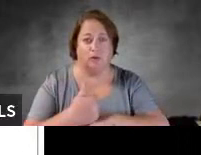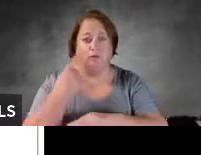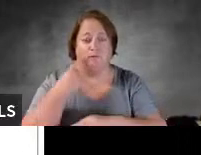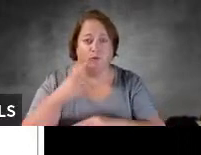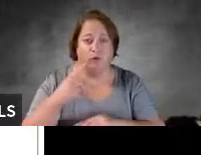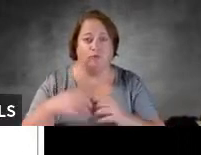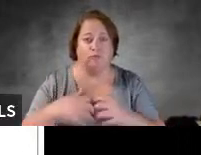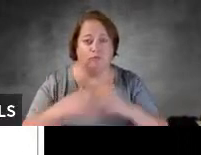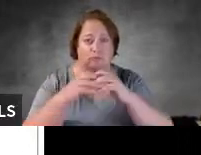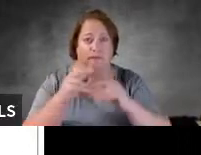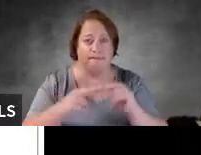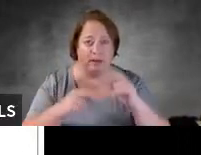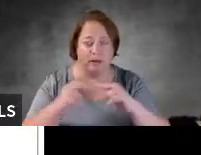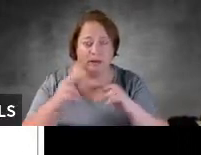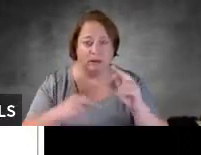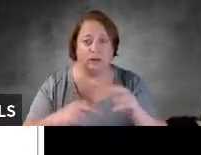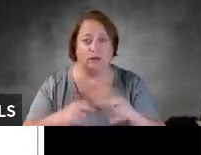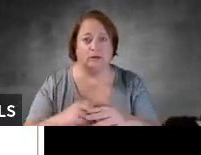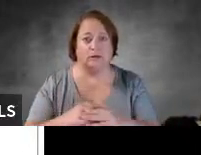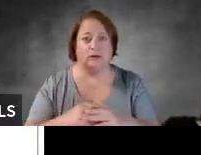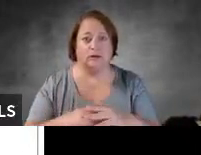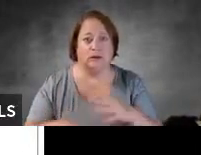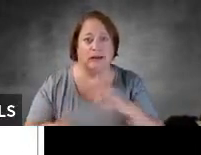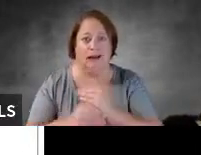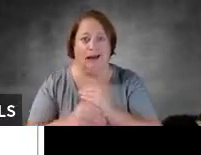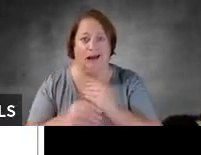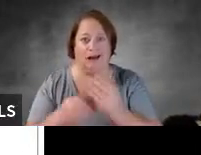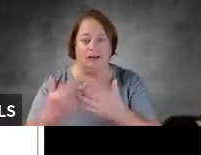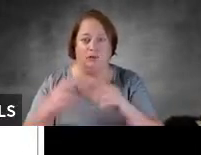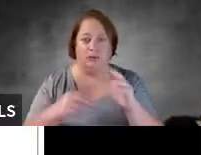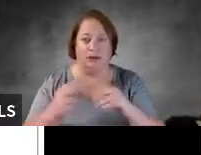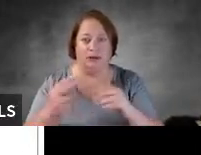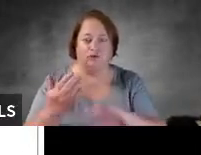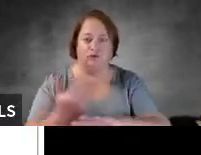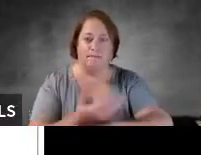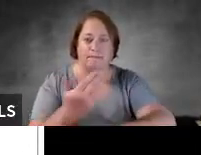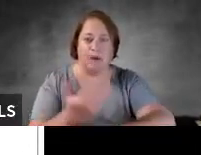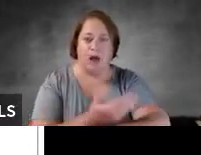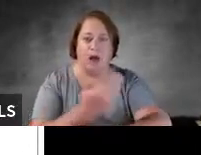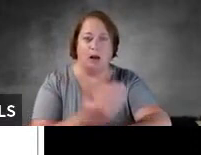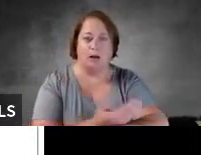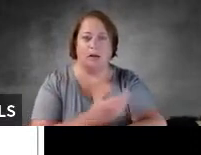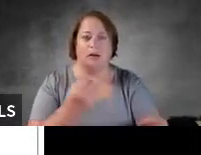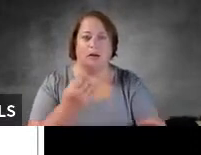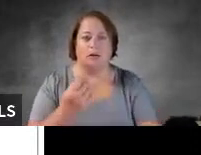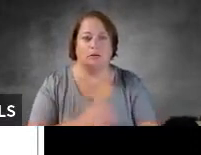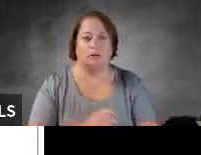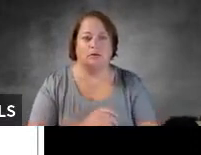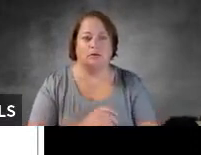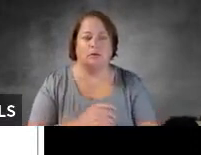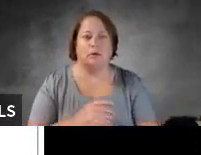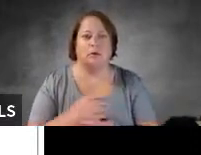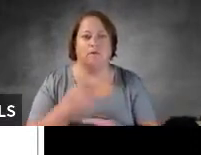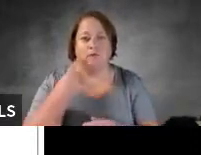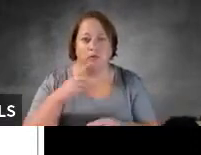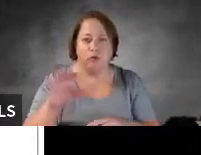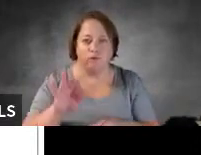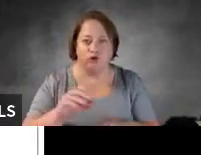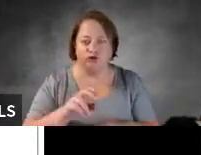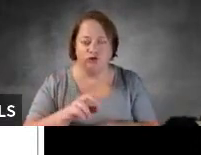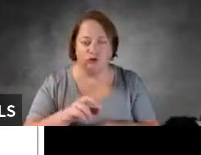buildings, put on additions, remodel, or use for reconstruction of buildings, to furnish those